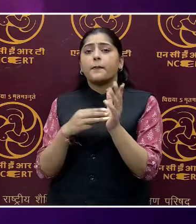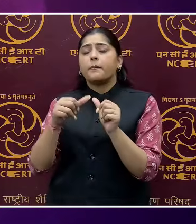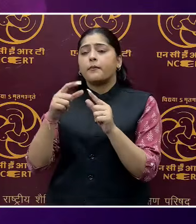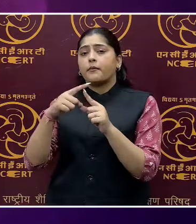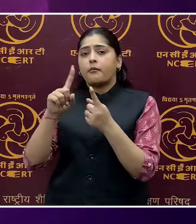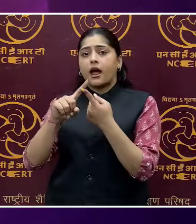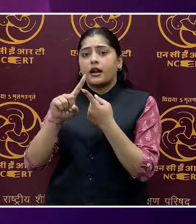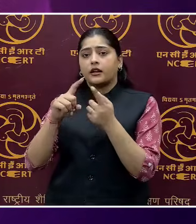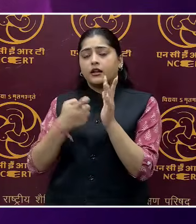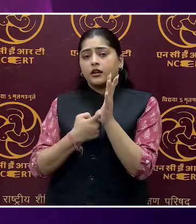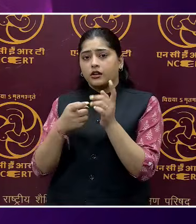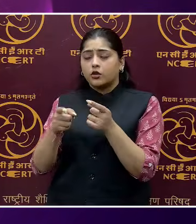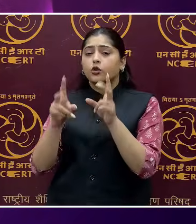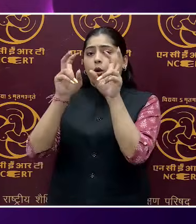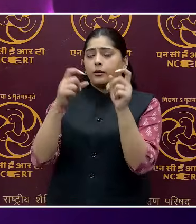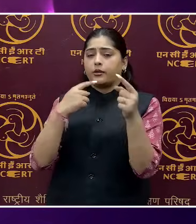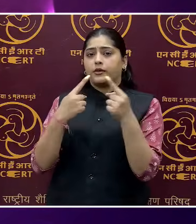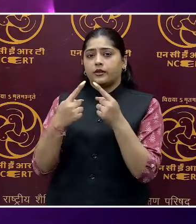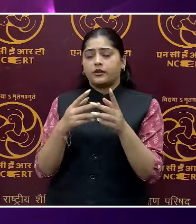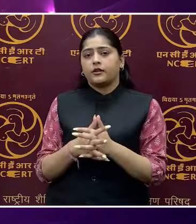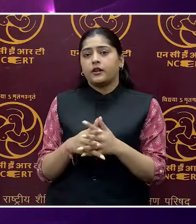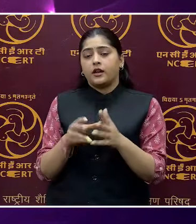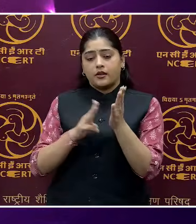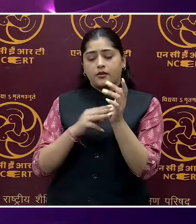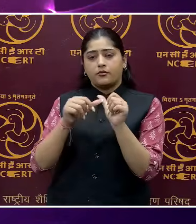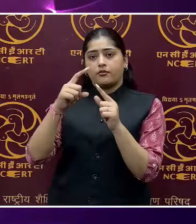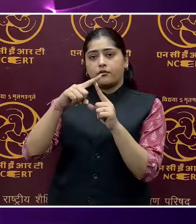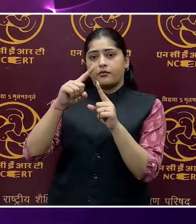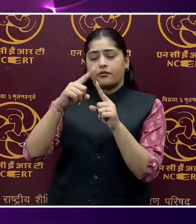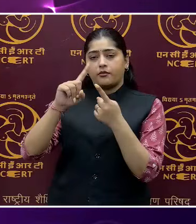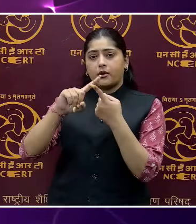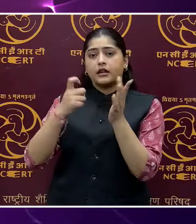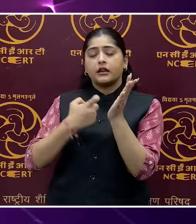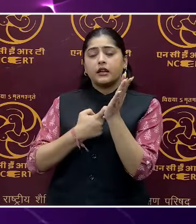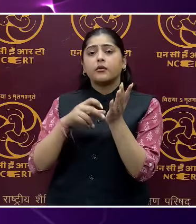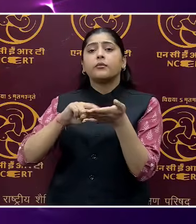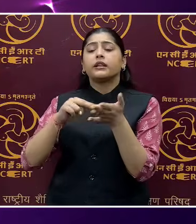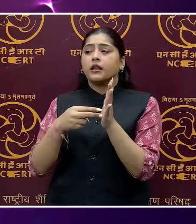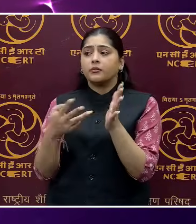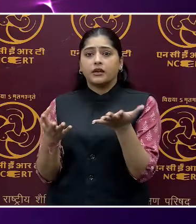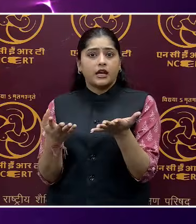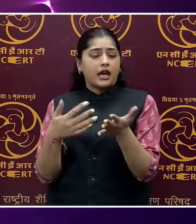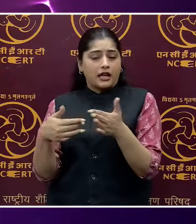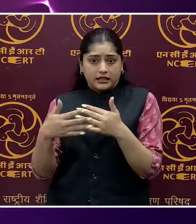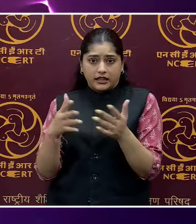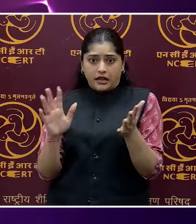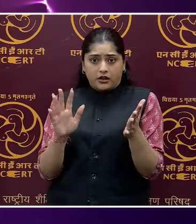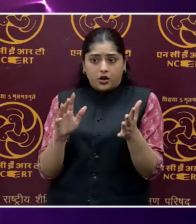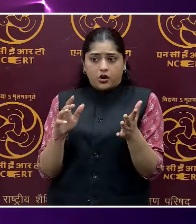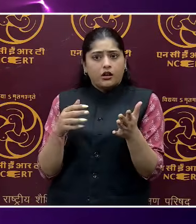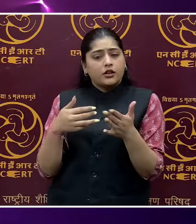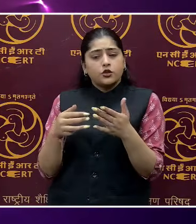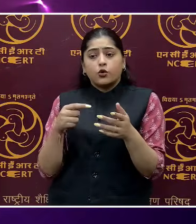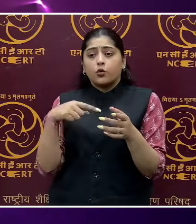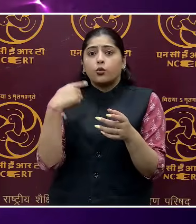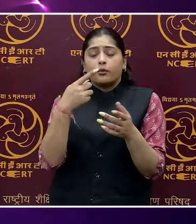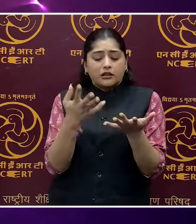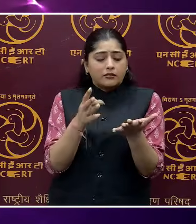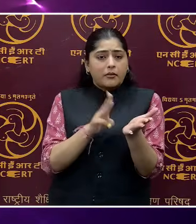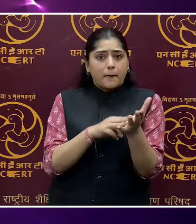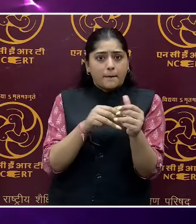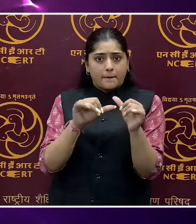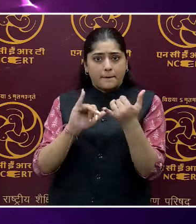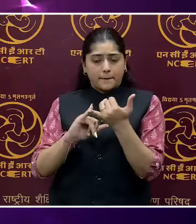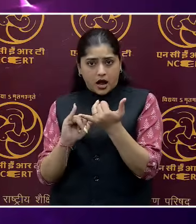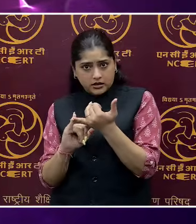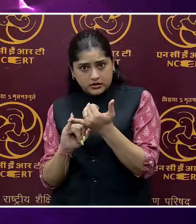discuss about the matters. Matter is defined as anything that has mass and occupies space. Matter is defined